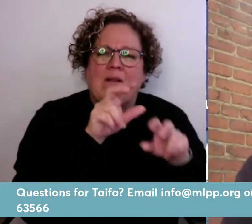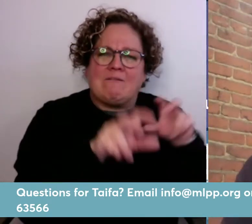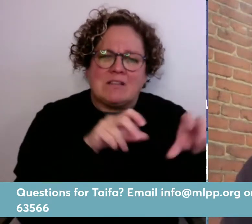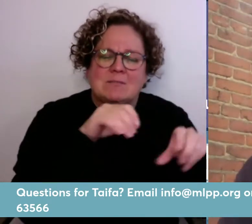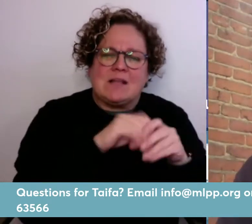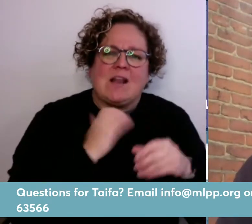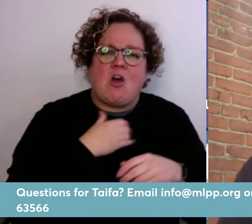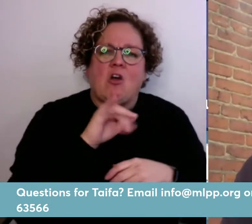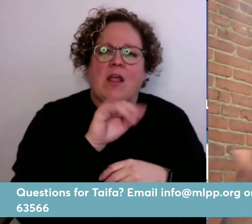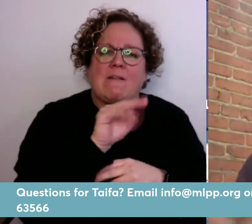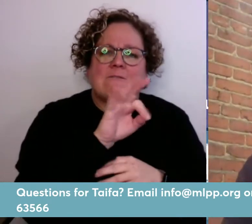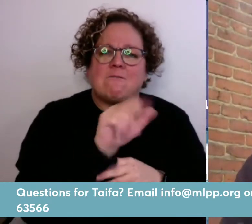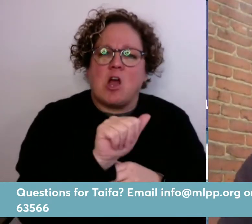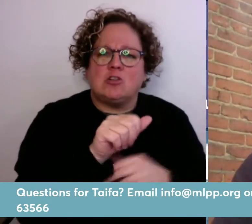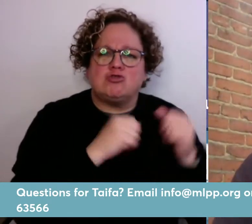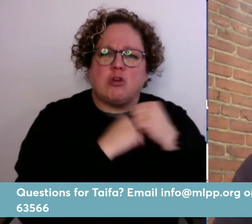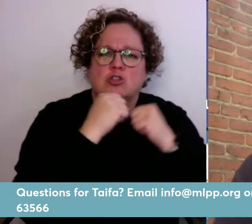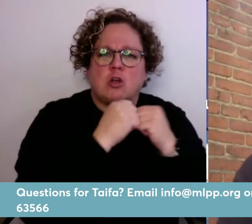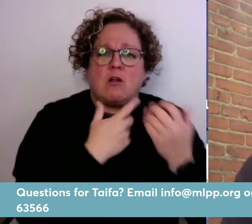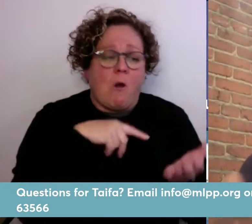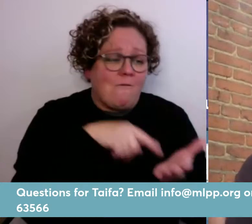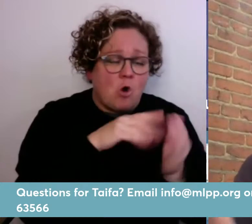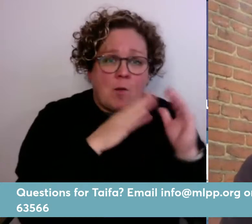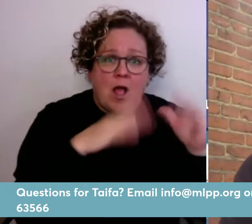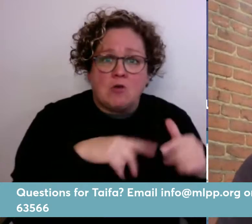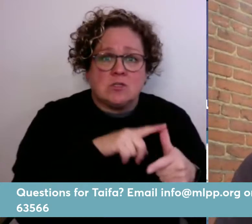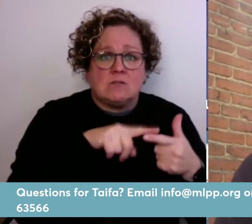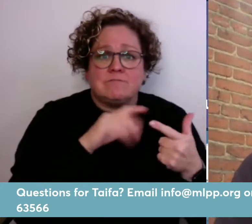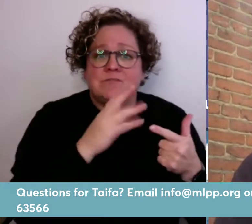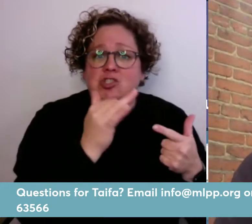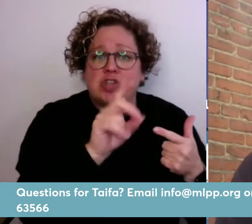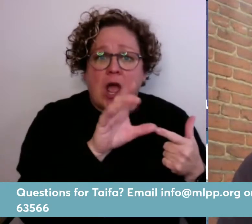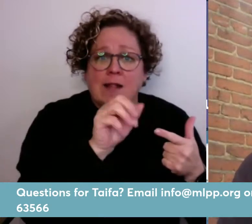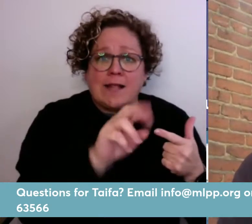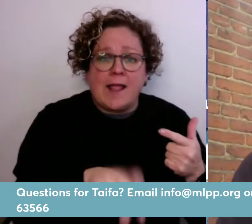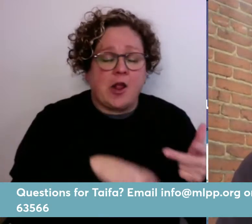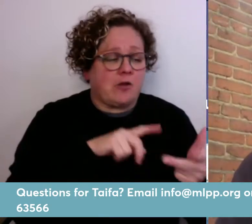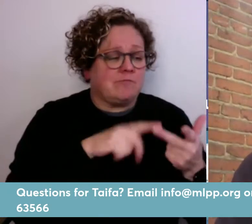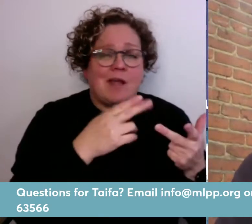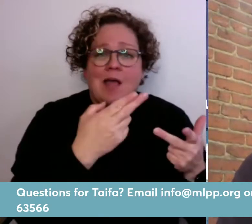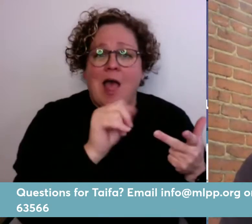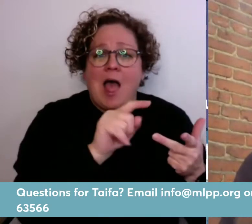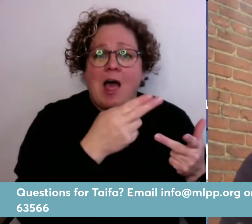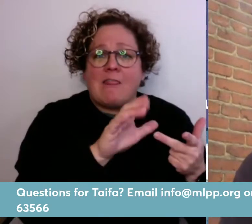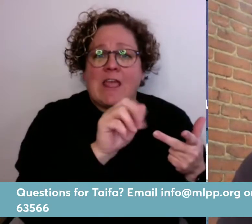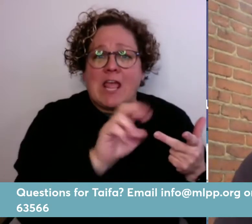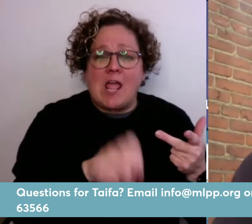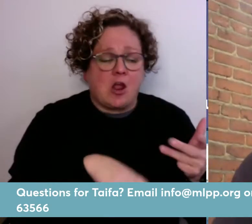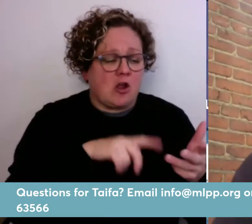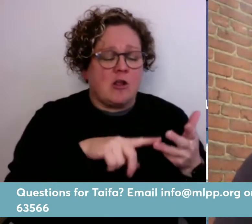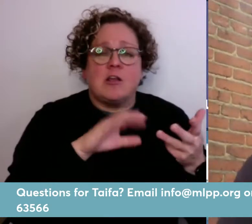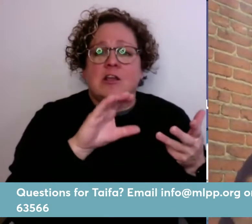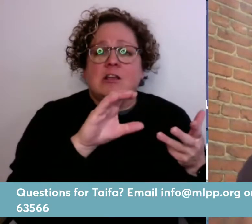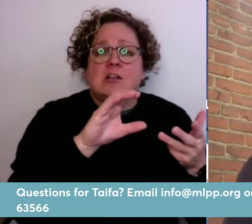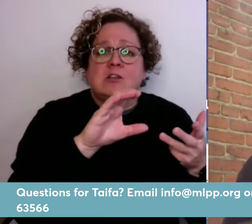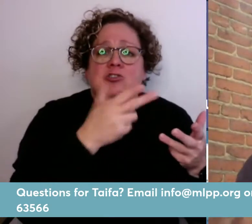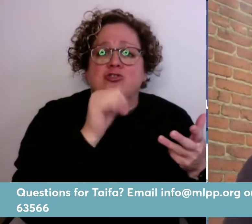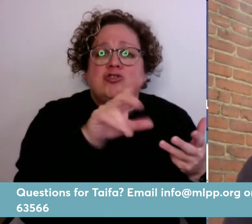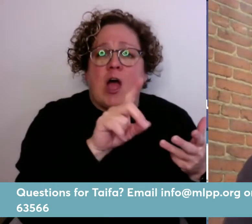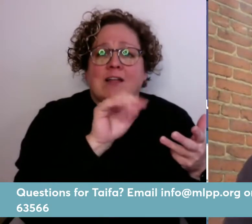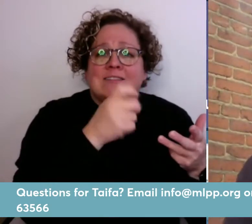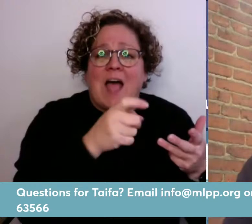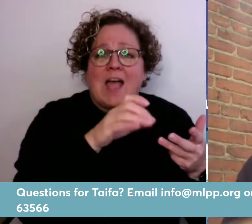in affordable housing, in childcare, in healthcare, and the child tax credit and the EITC,